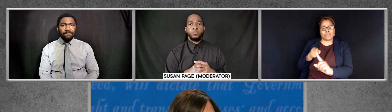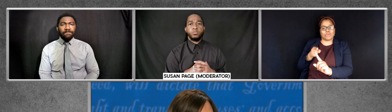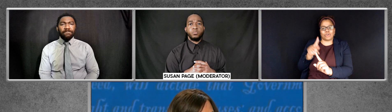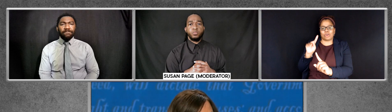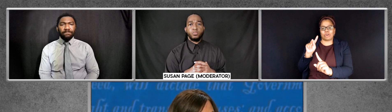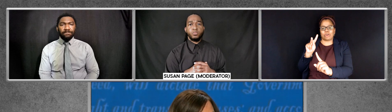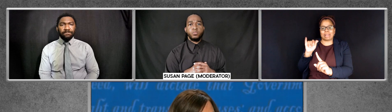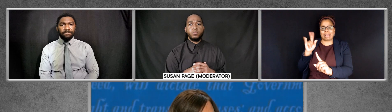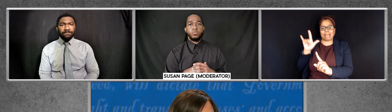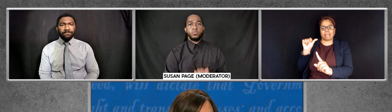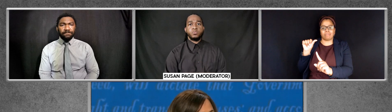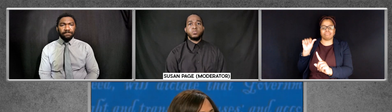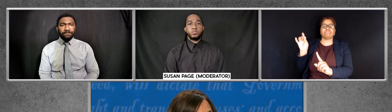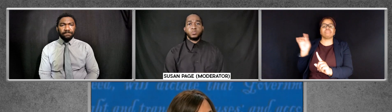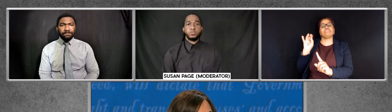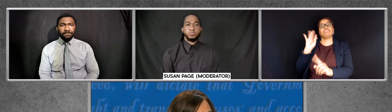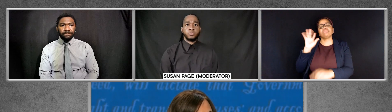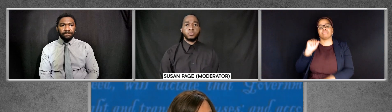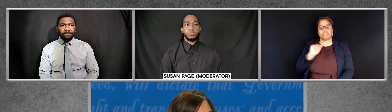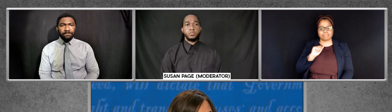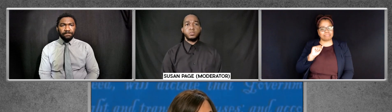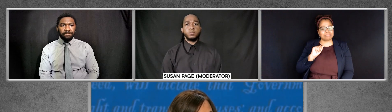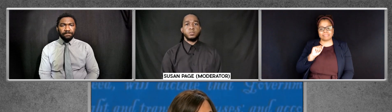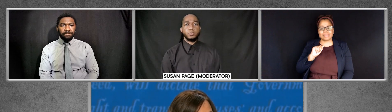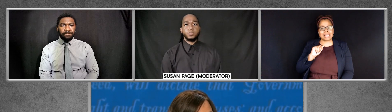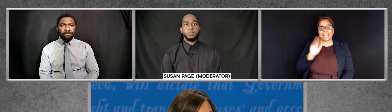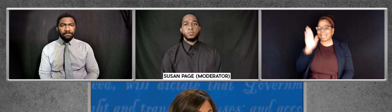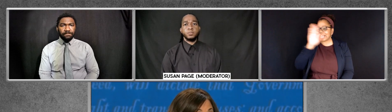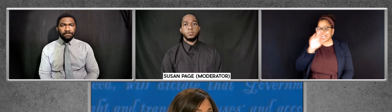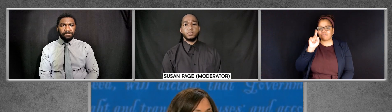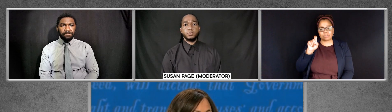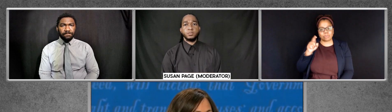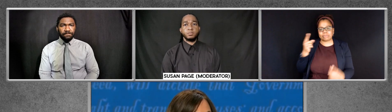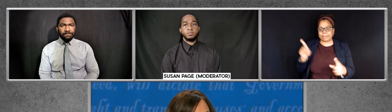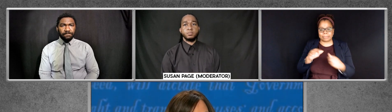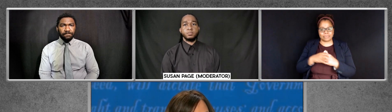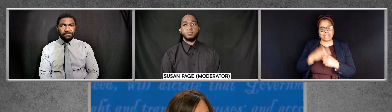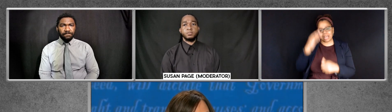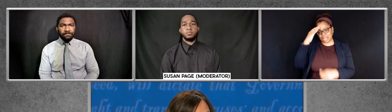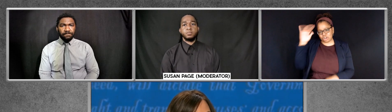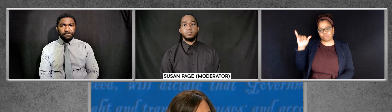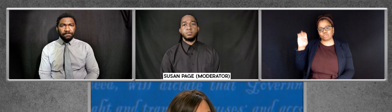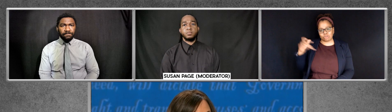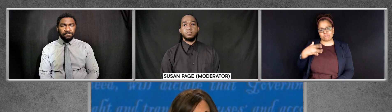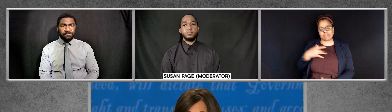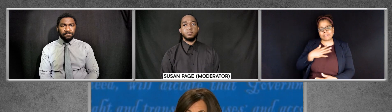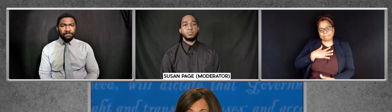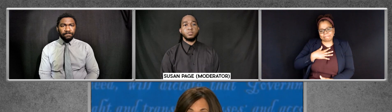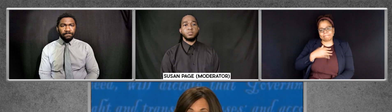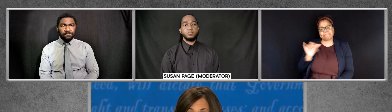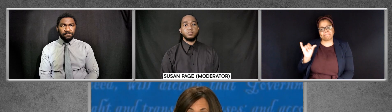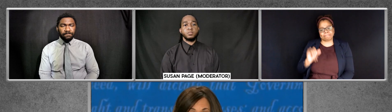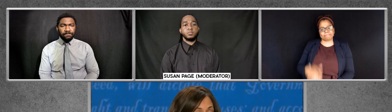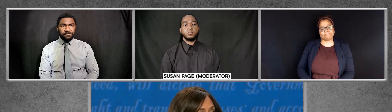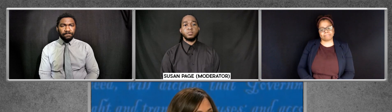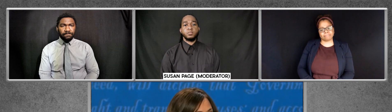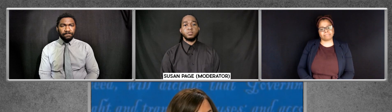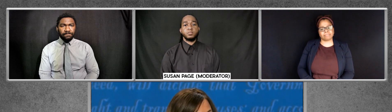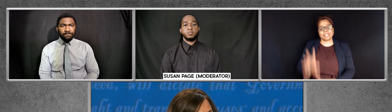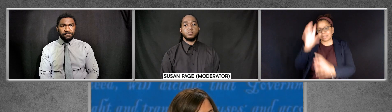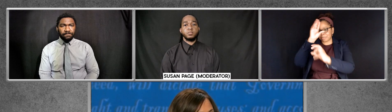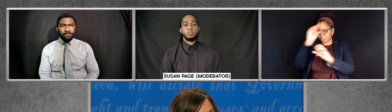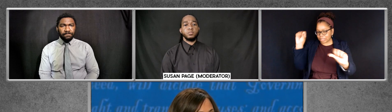awful, and it should have never happened. And I know Joe feels the same way. And I know that President Obama